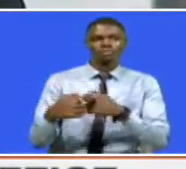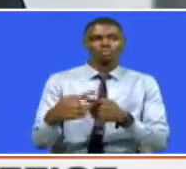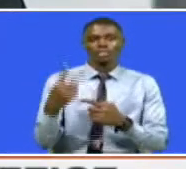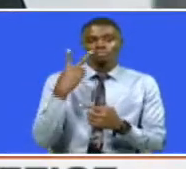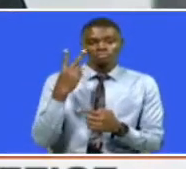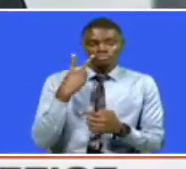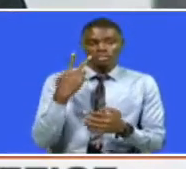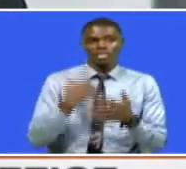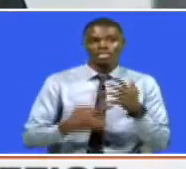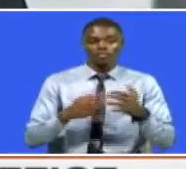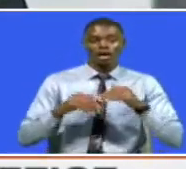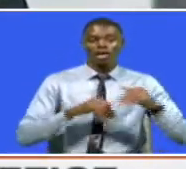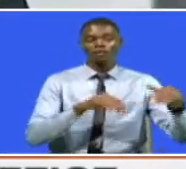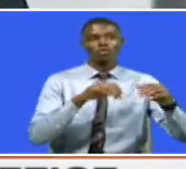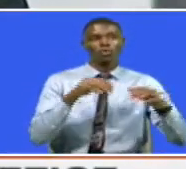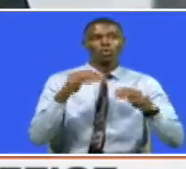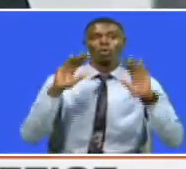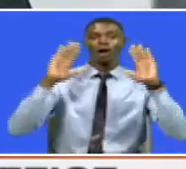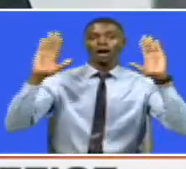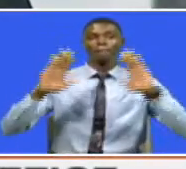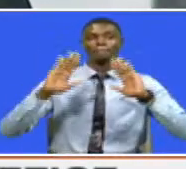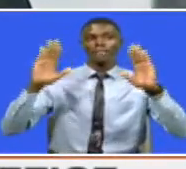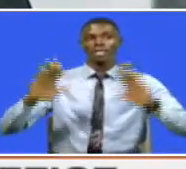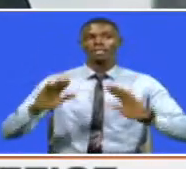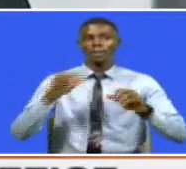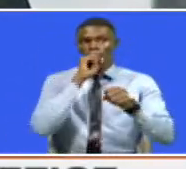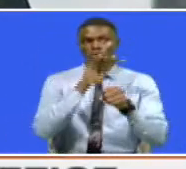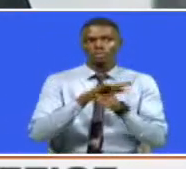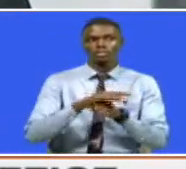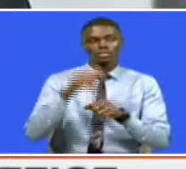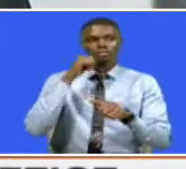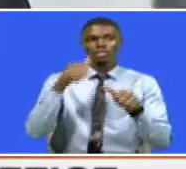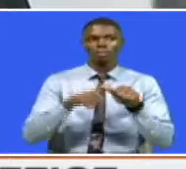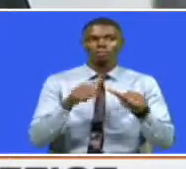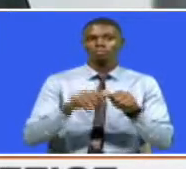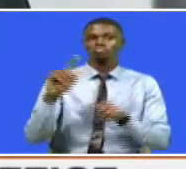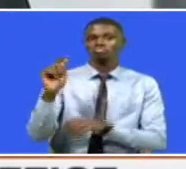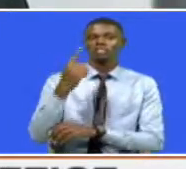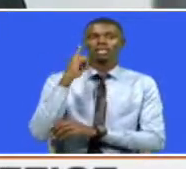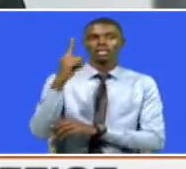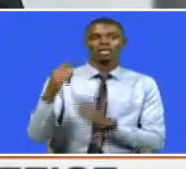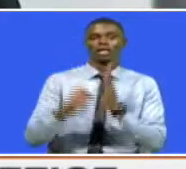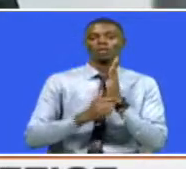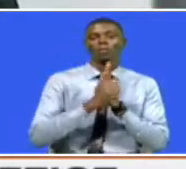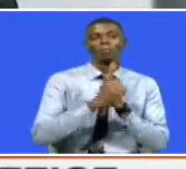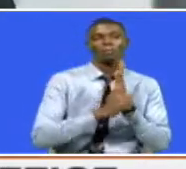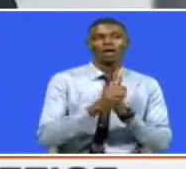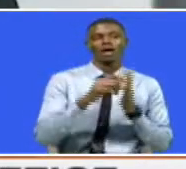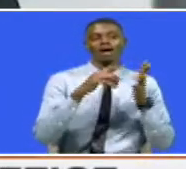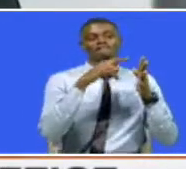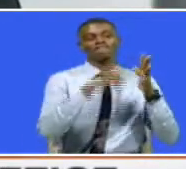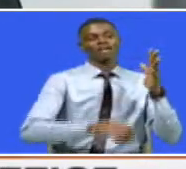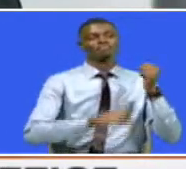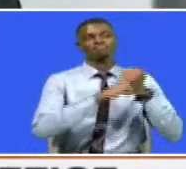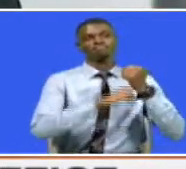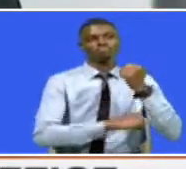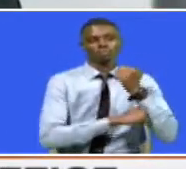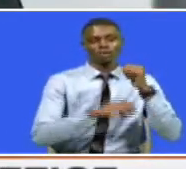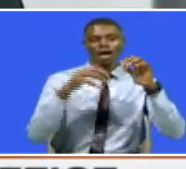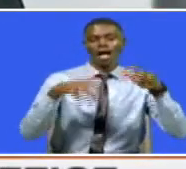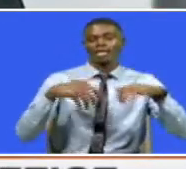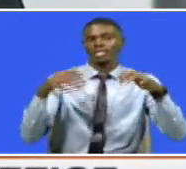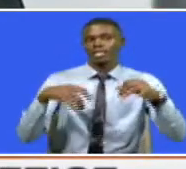to delivering on his campaign promises. Now, remember some of the things that were key in the Kenya Kwanza manifesto. Five pillar: